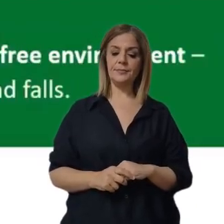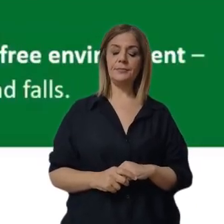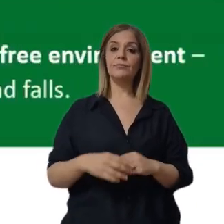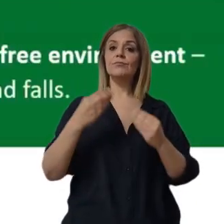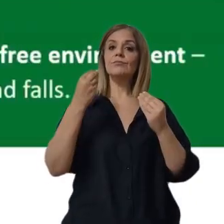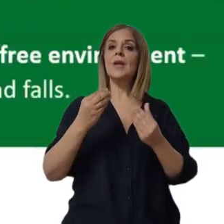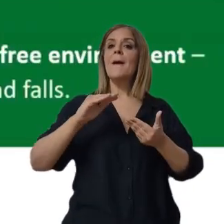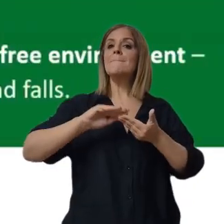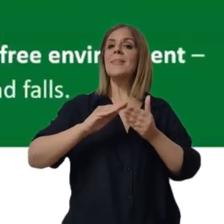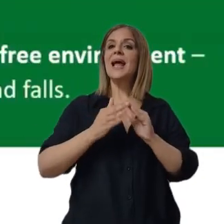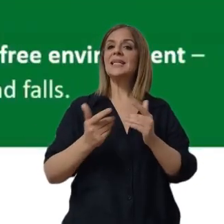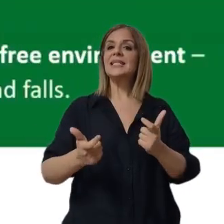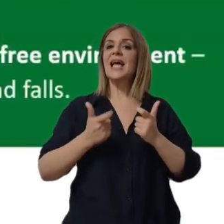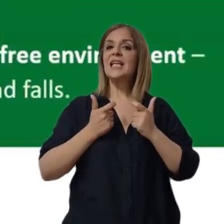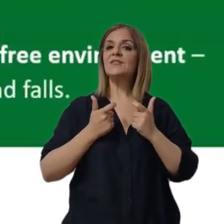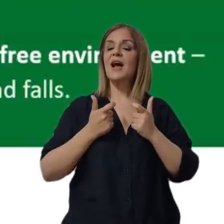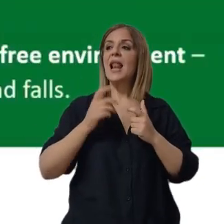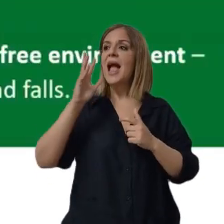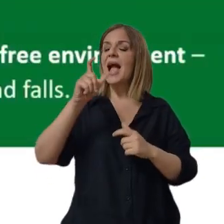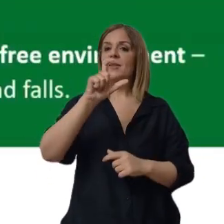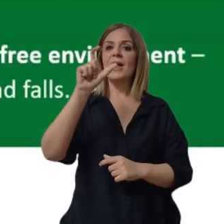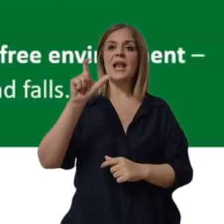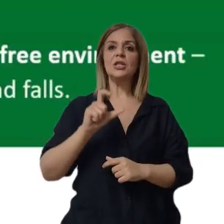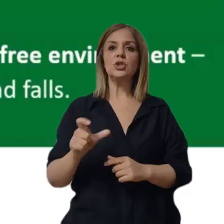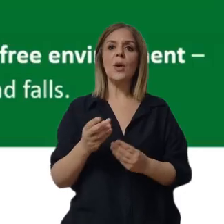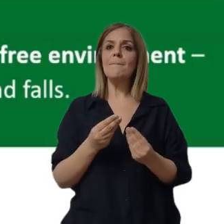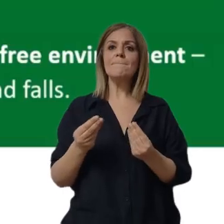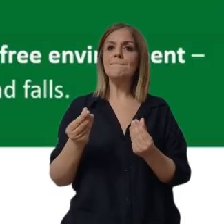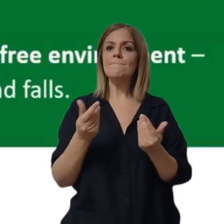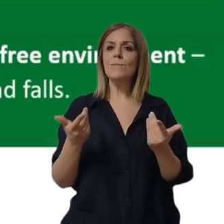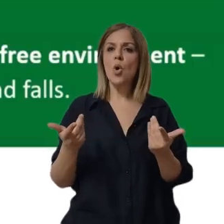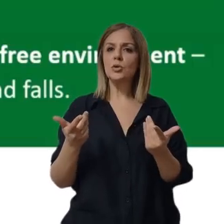Good safety practices in everyday life